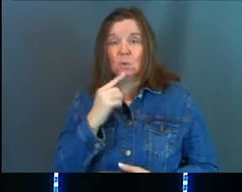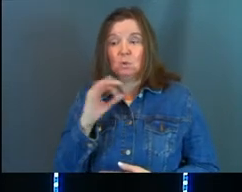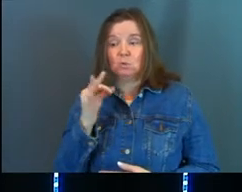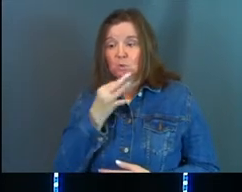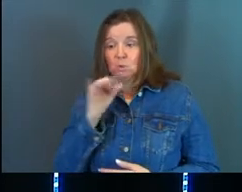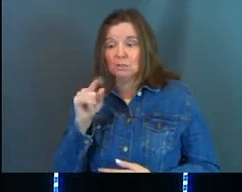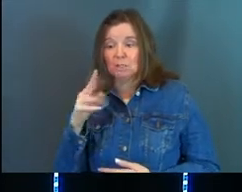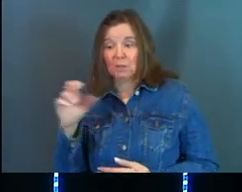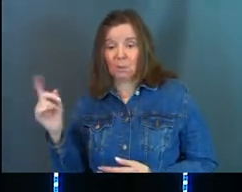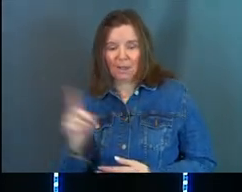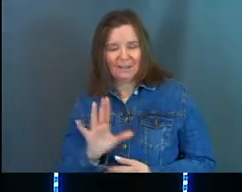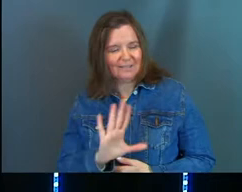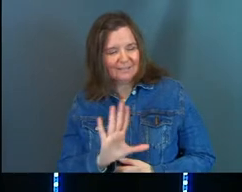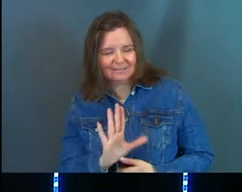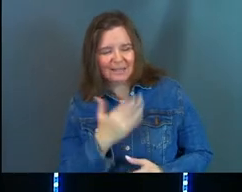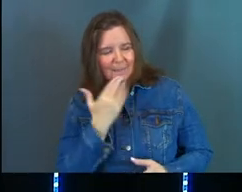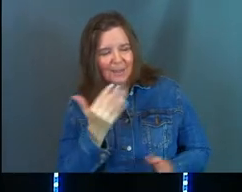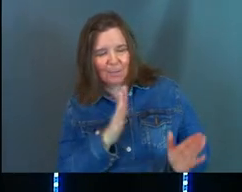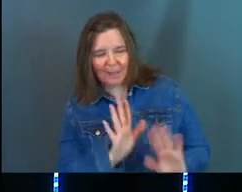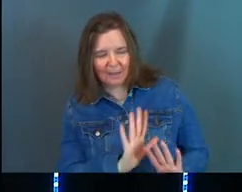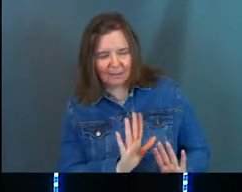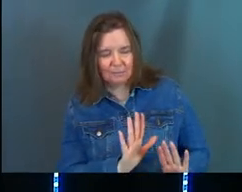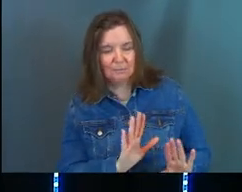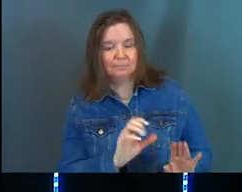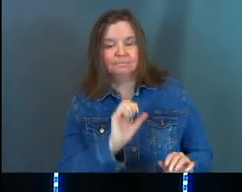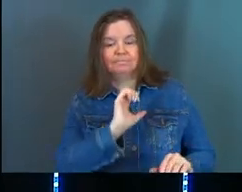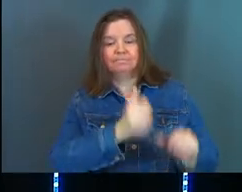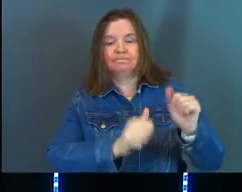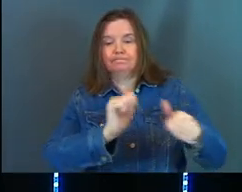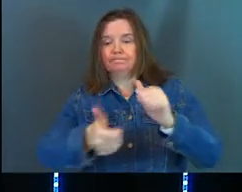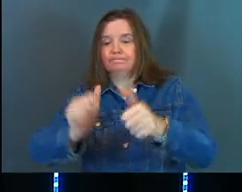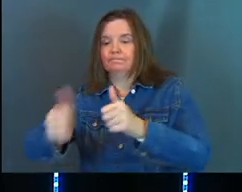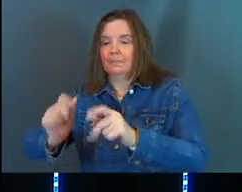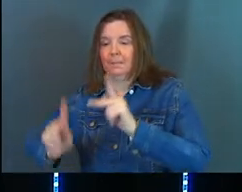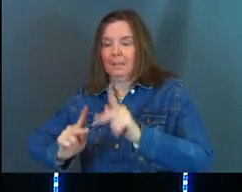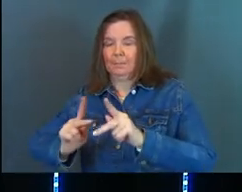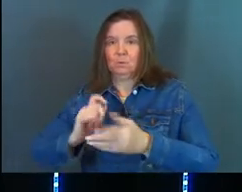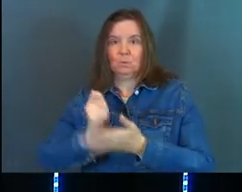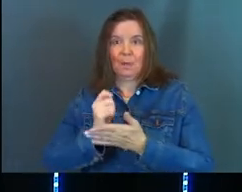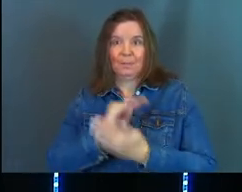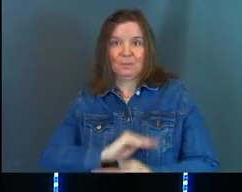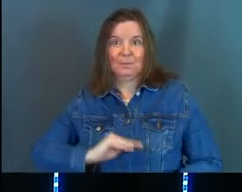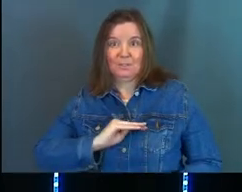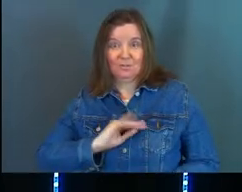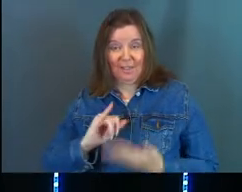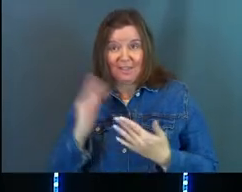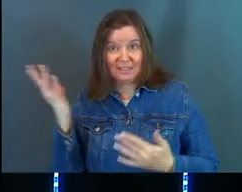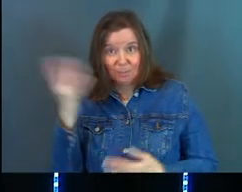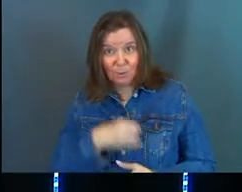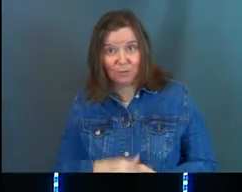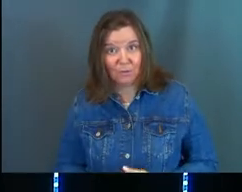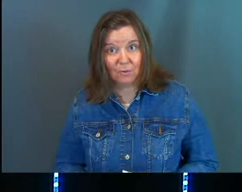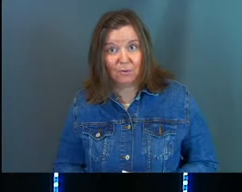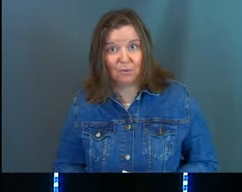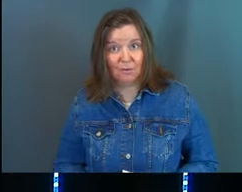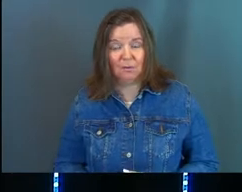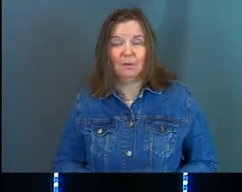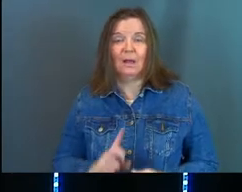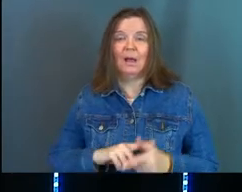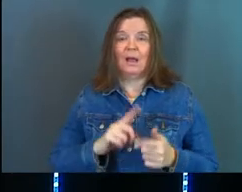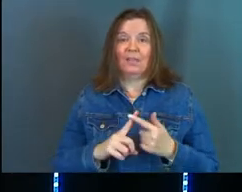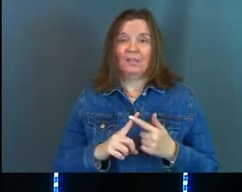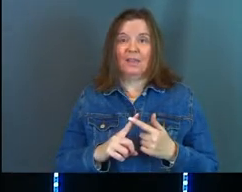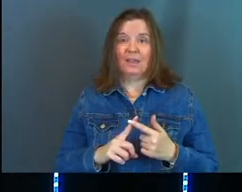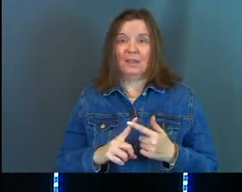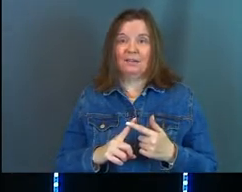Jethro comes in, he's like, there's a much better plan here. God's going to bring all these people into ministry. Isn't that beautiful? And then it